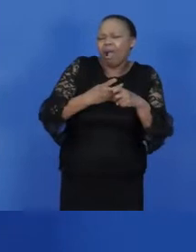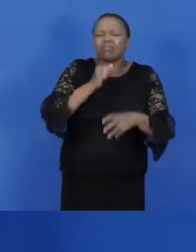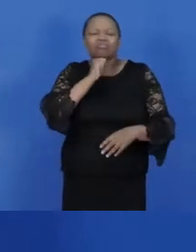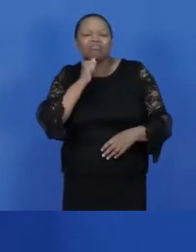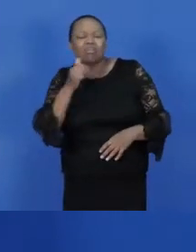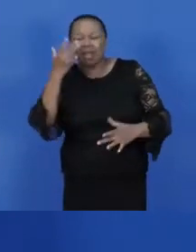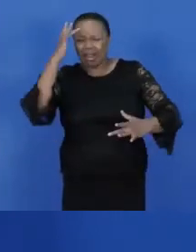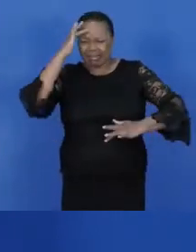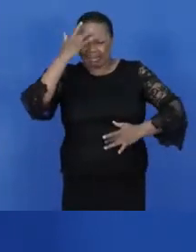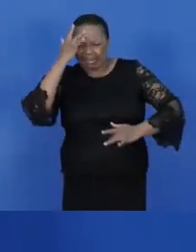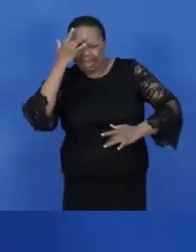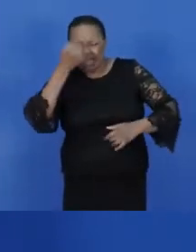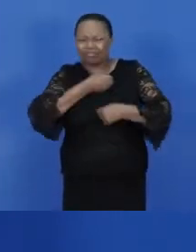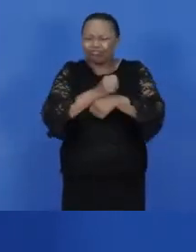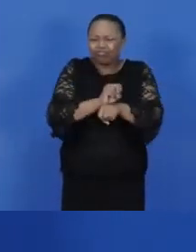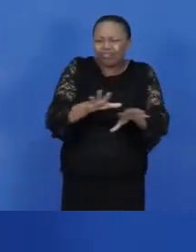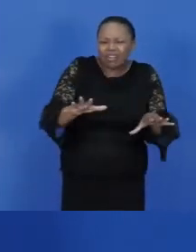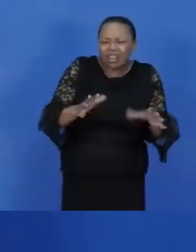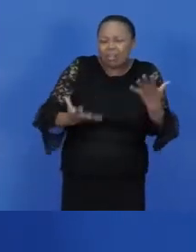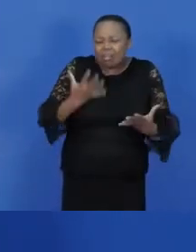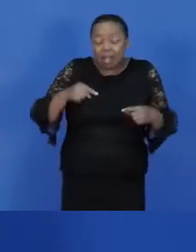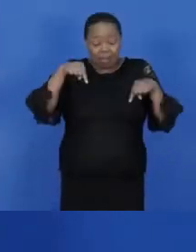the sickness, the disease, even right now,